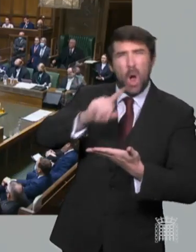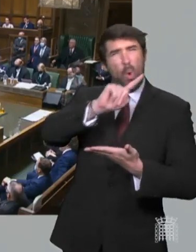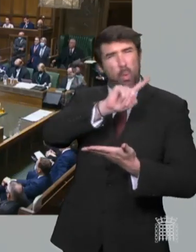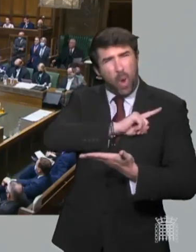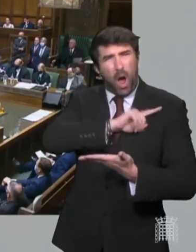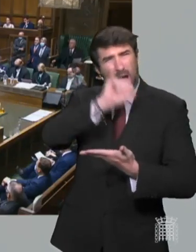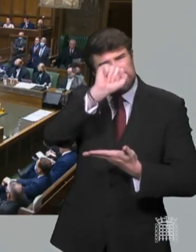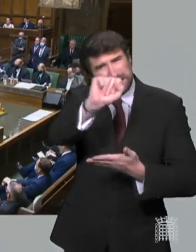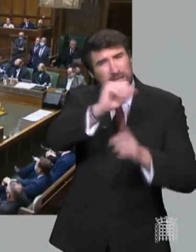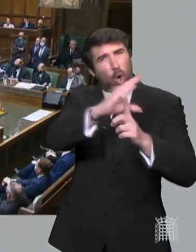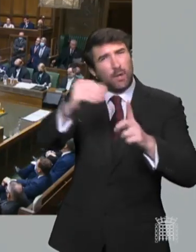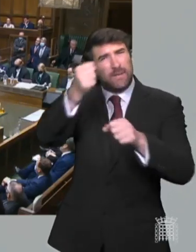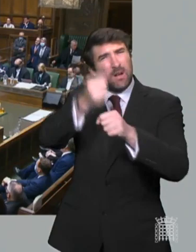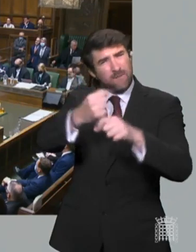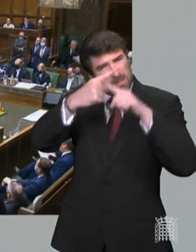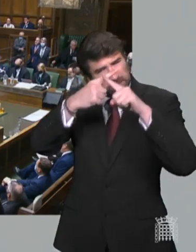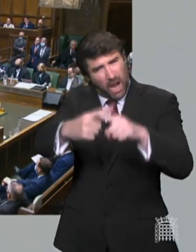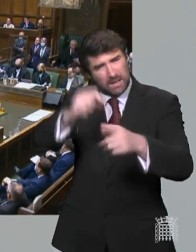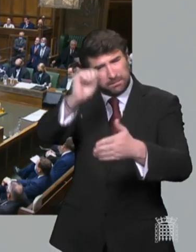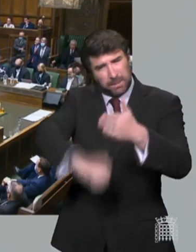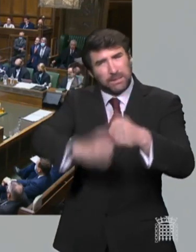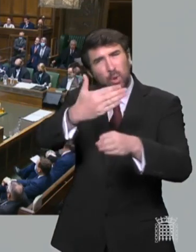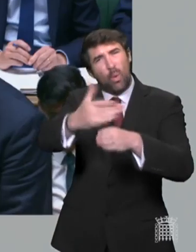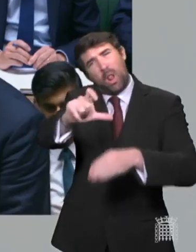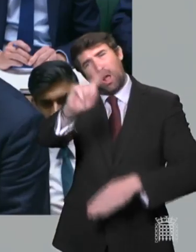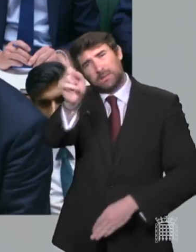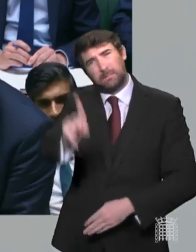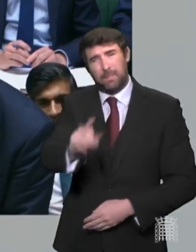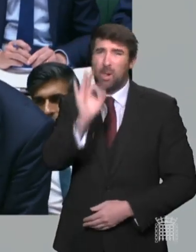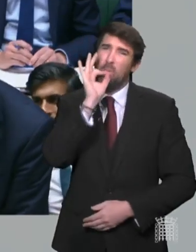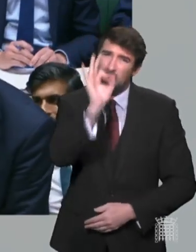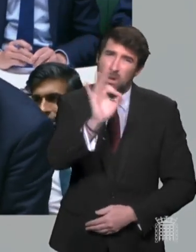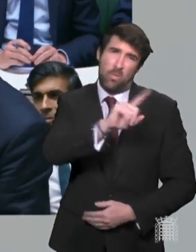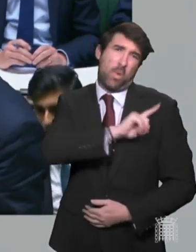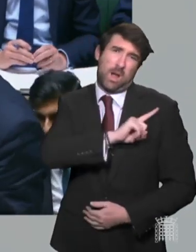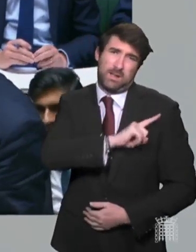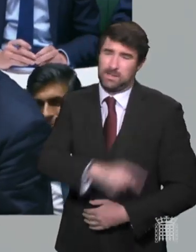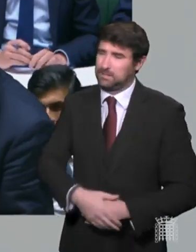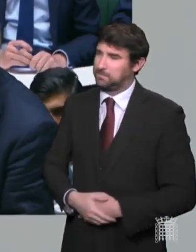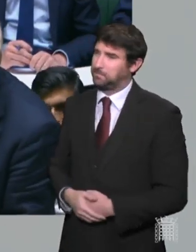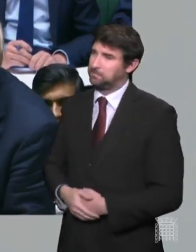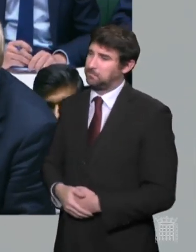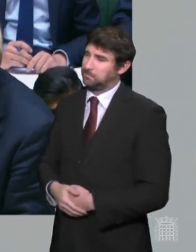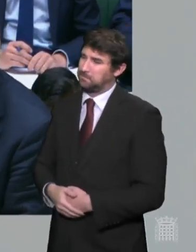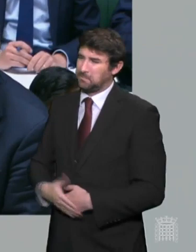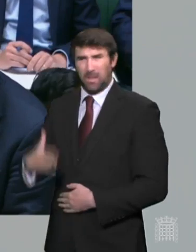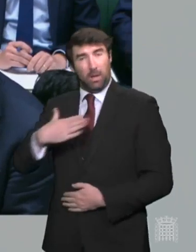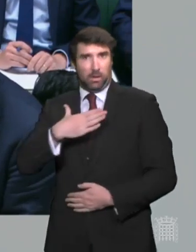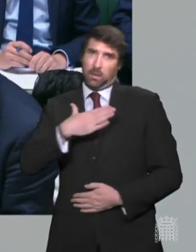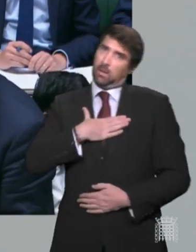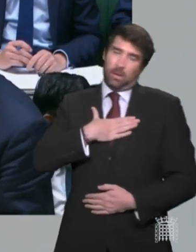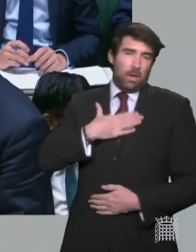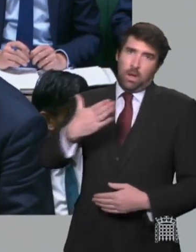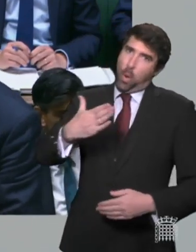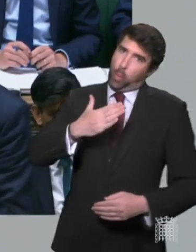Mr. Speaker, we're proud of what we've been doing throughout this pandemic to look after working people. We're proud of the extra £9 billion we put in